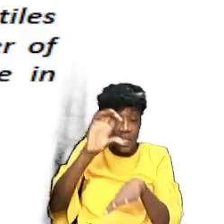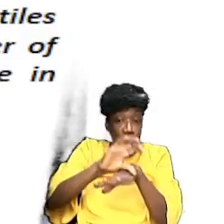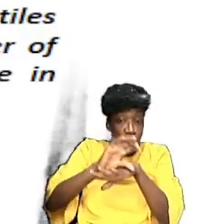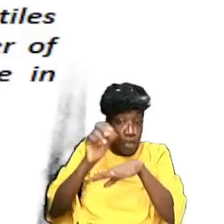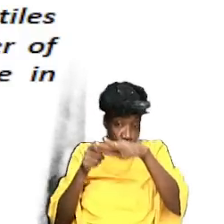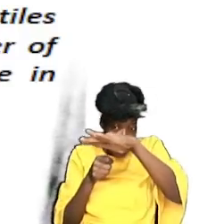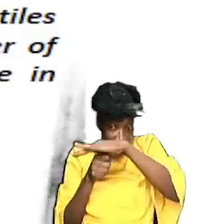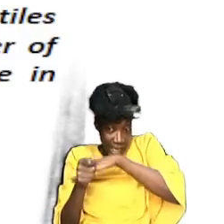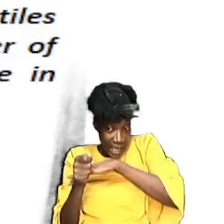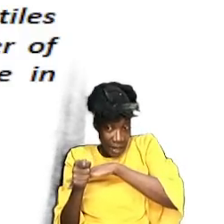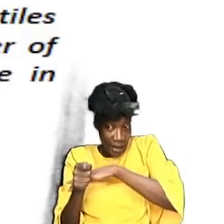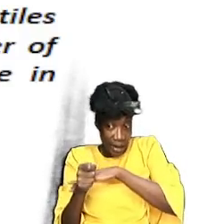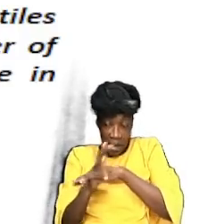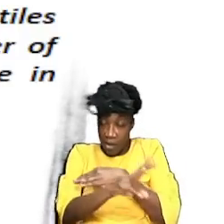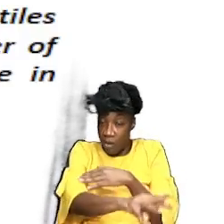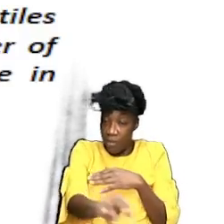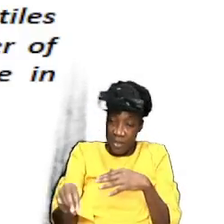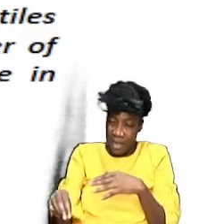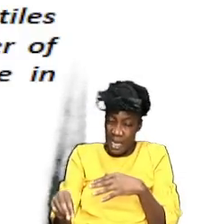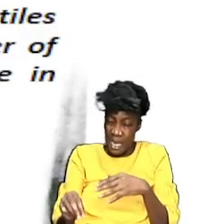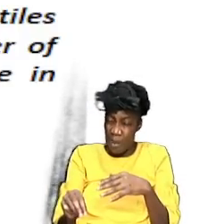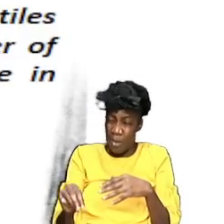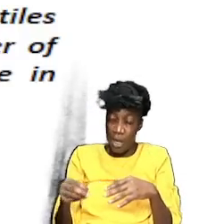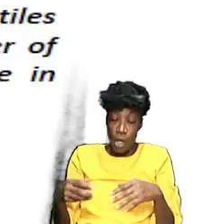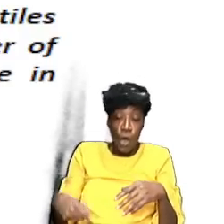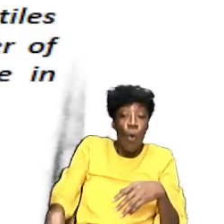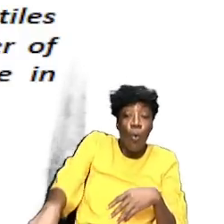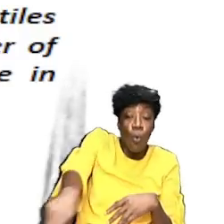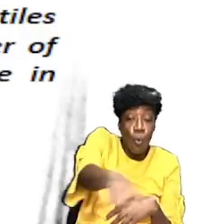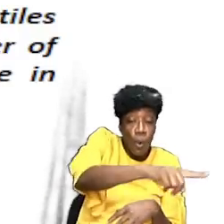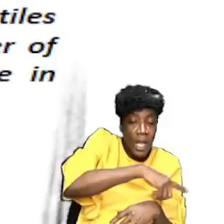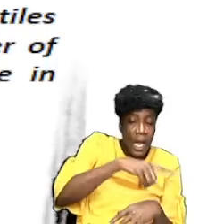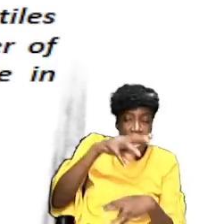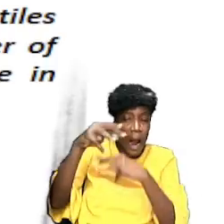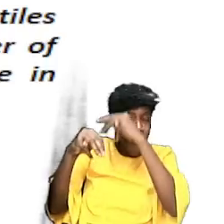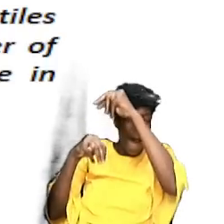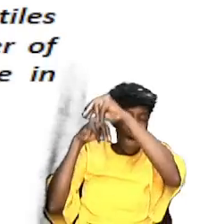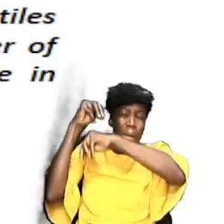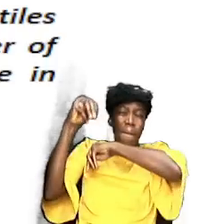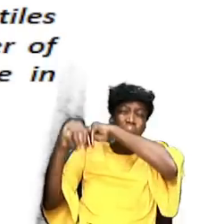from them. Praise God. So we are a mystery. Amen. And He